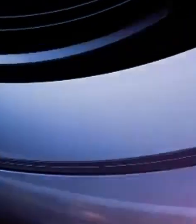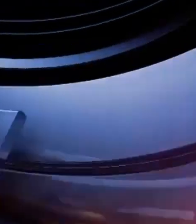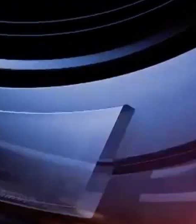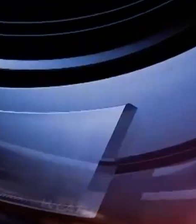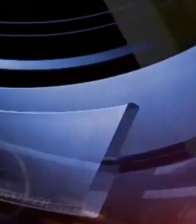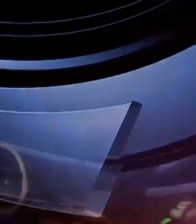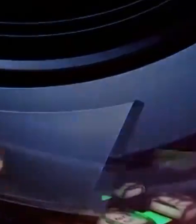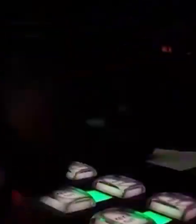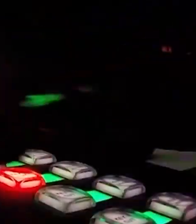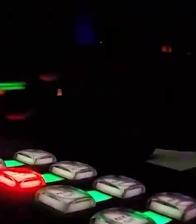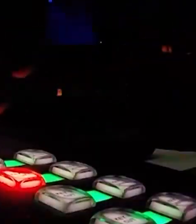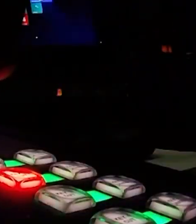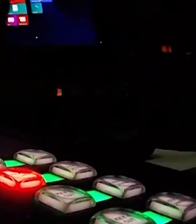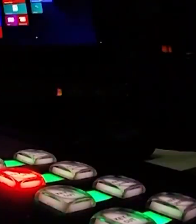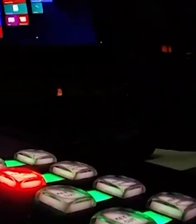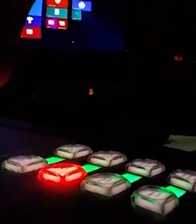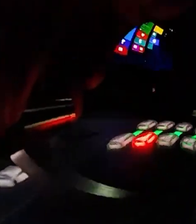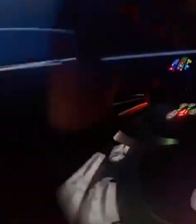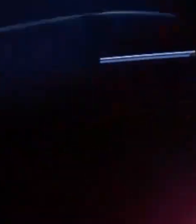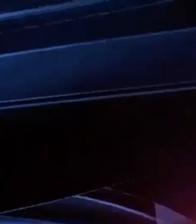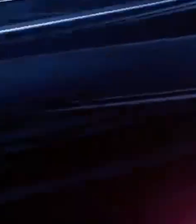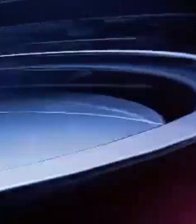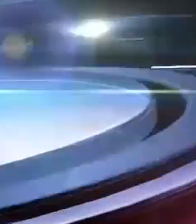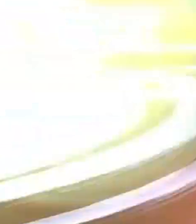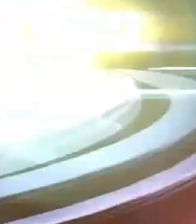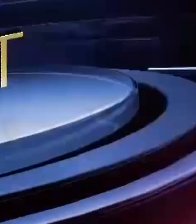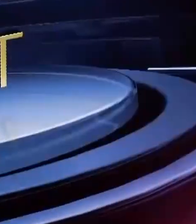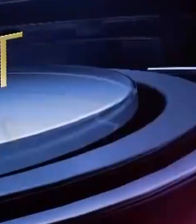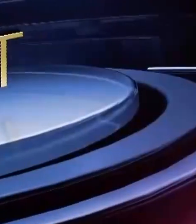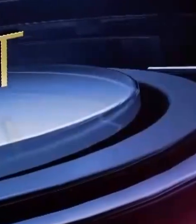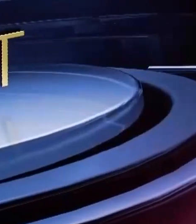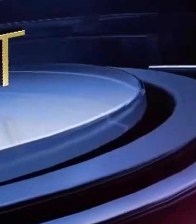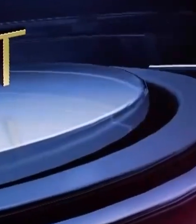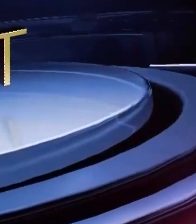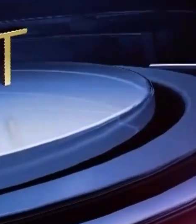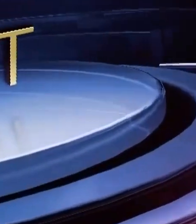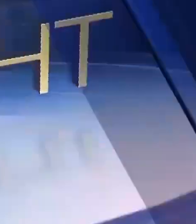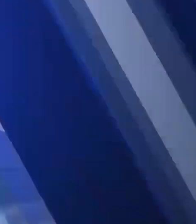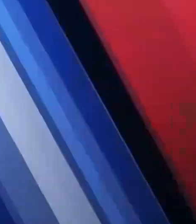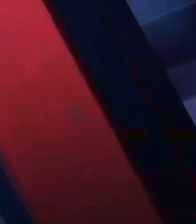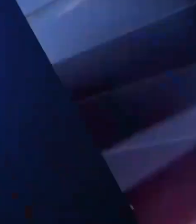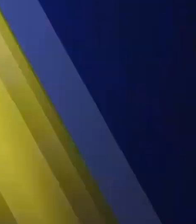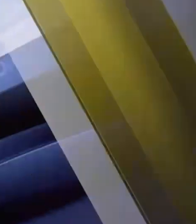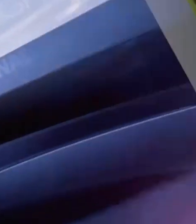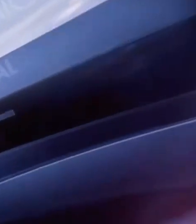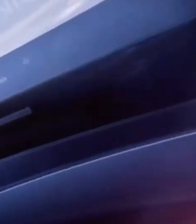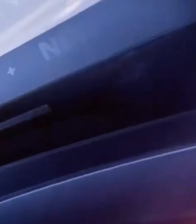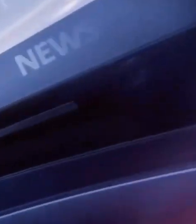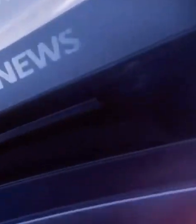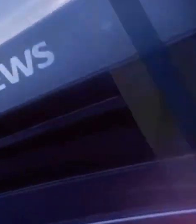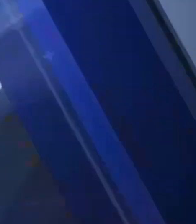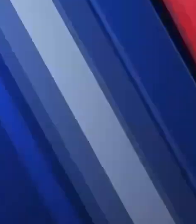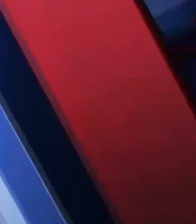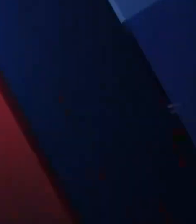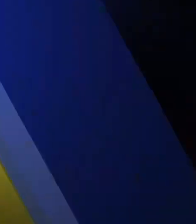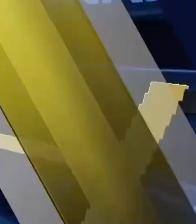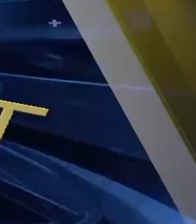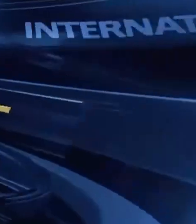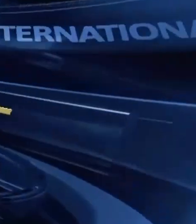Broadcasting from our studios in the Pine St. Michael, this is CBC NewsNight, starting now.